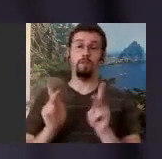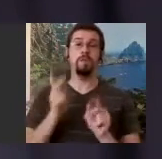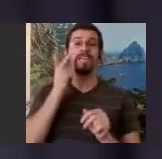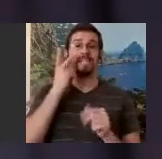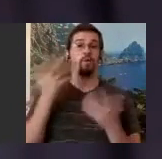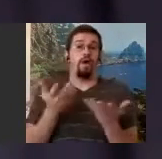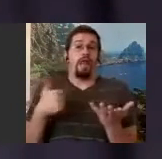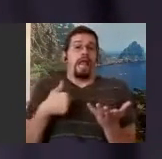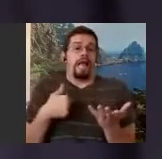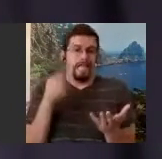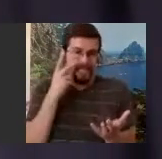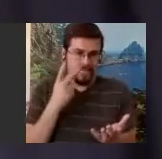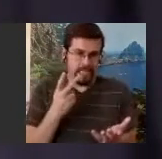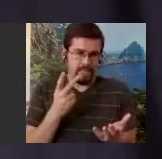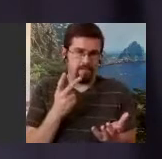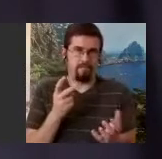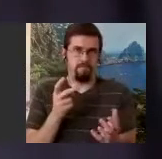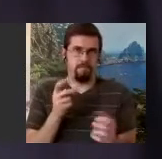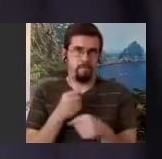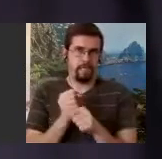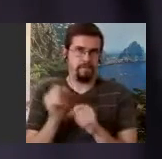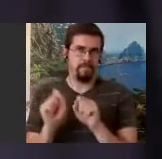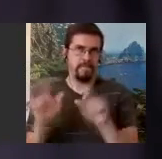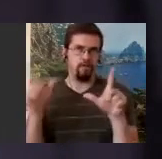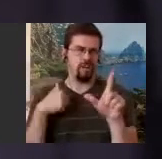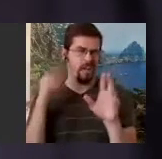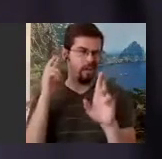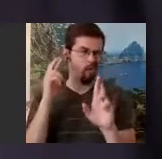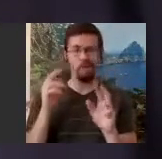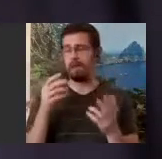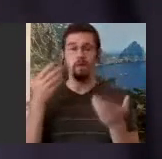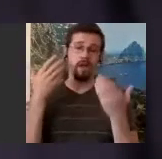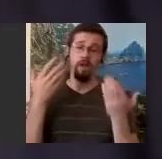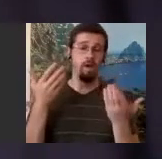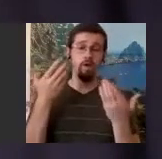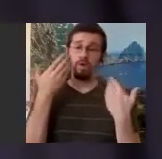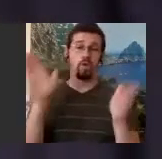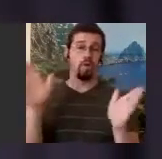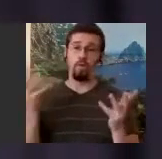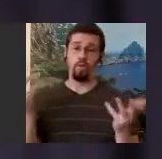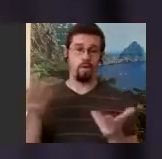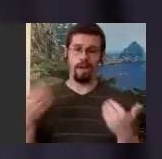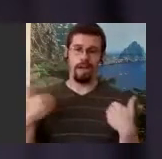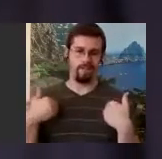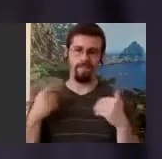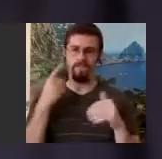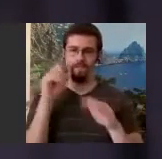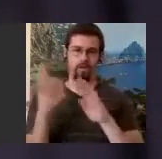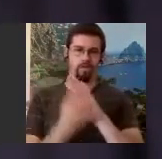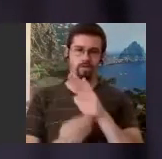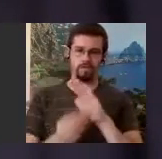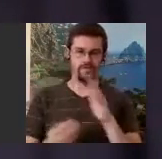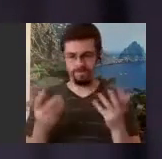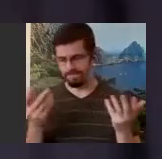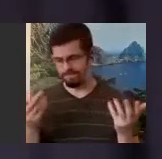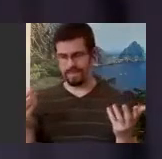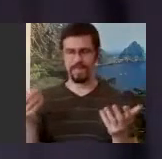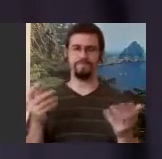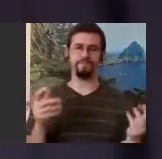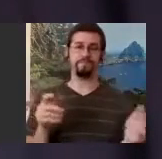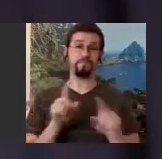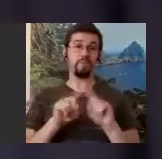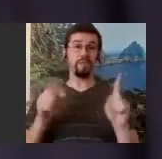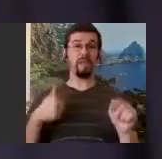clicking on, which makes it bigger, I hope. As you pointed out, we don't even know what we have in the recording until we go see it. But that's what I thought